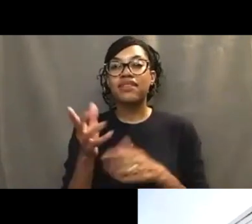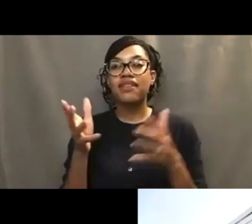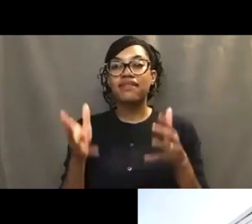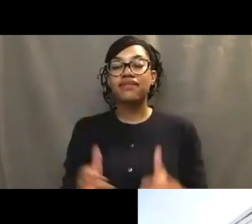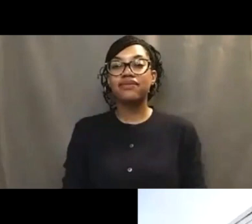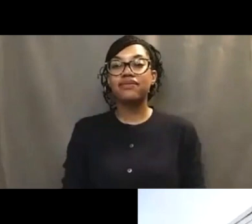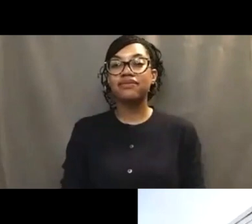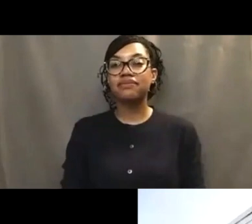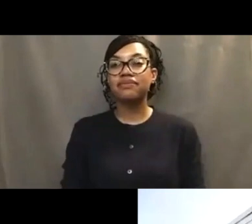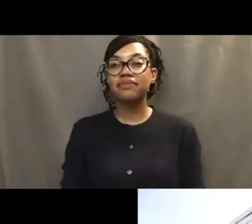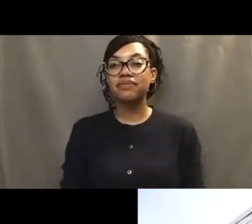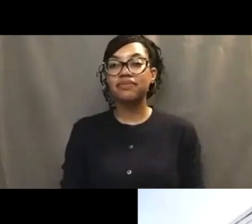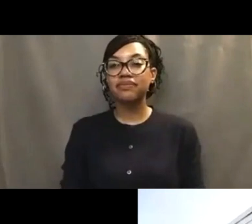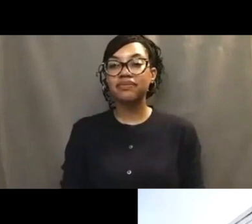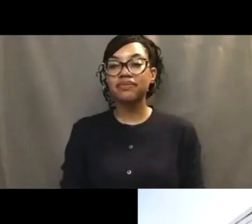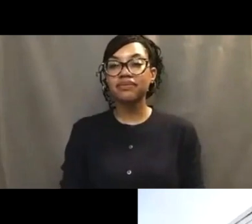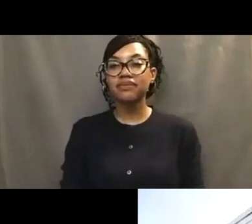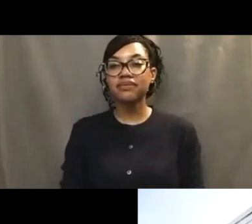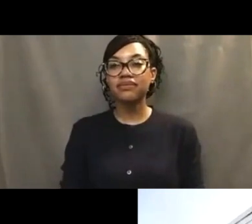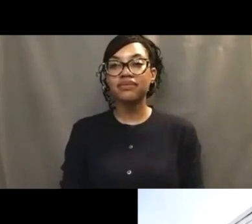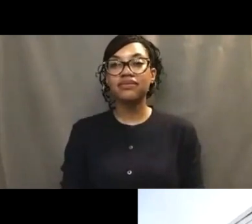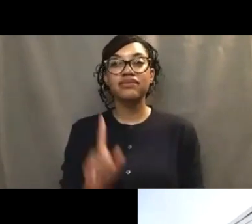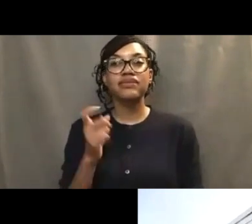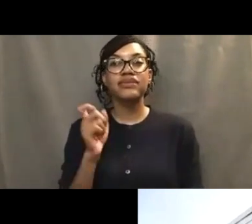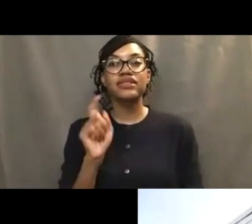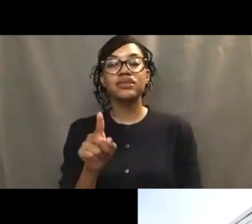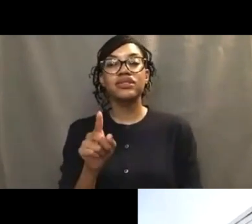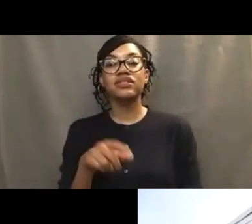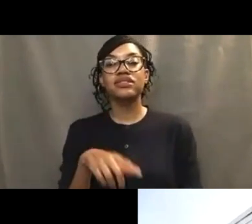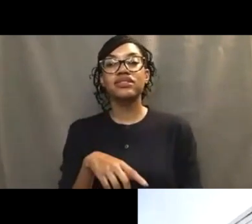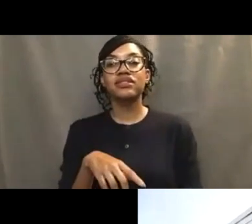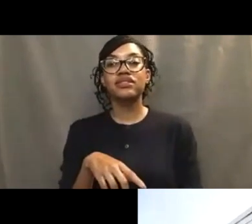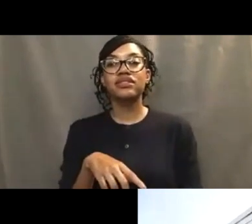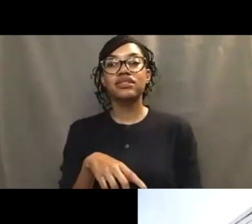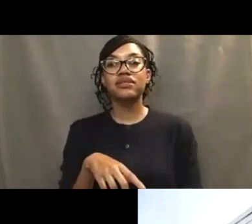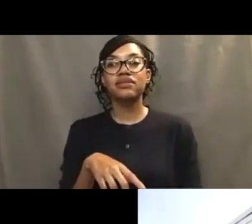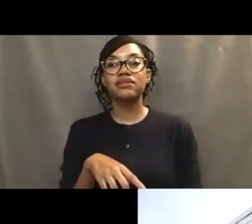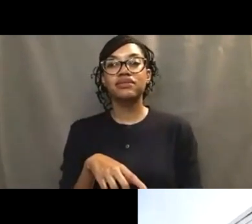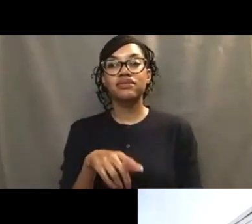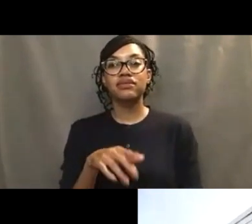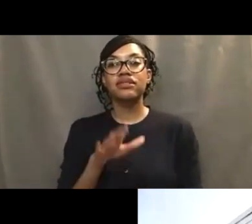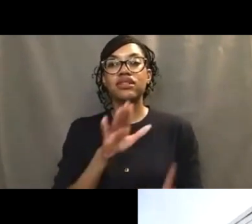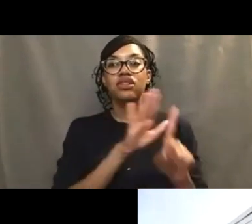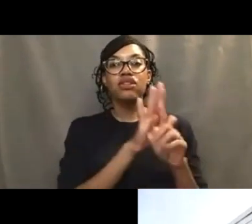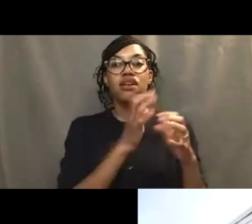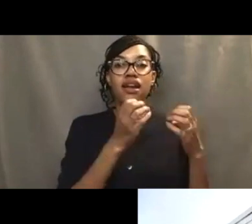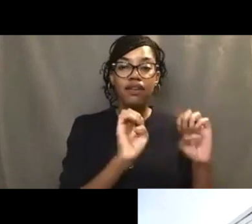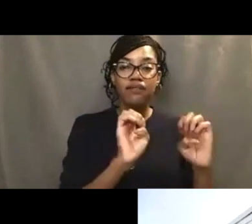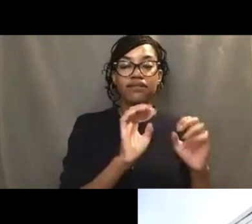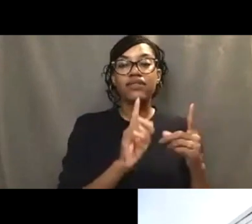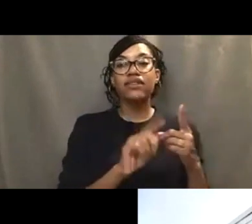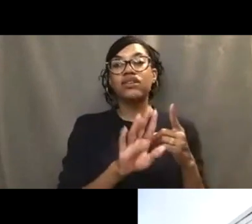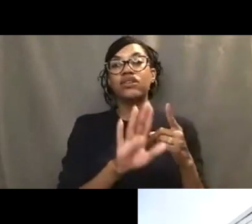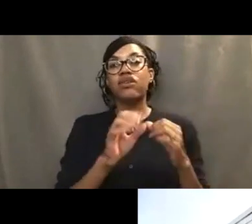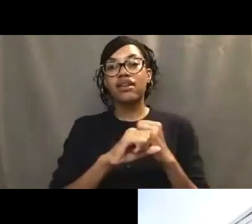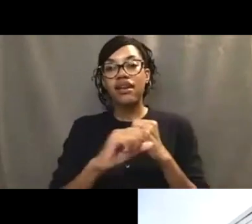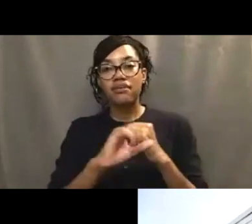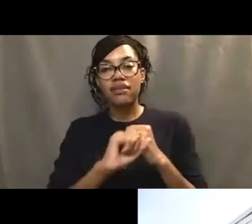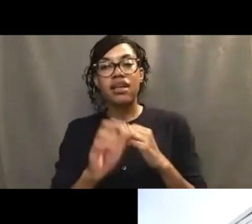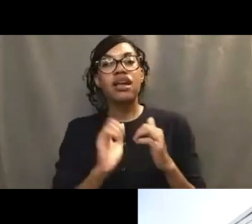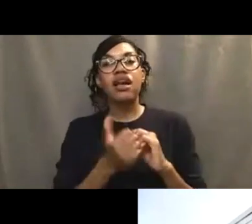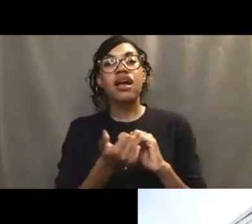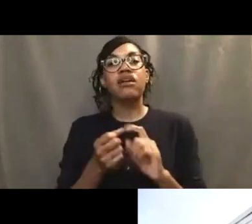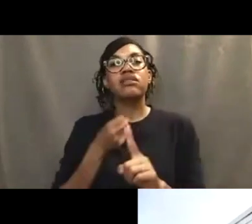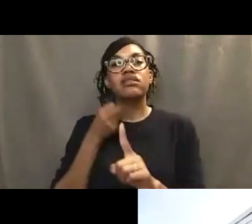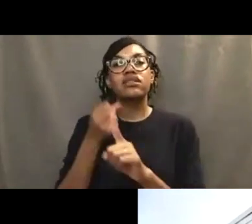left. The first one is, how have these efforts or campaigns affected the participation of rank and